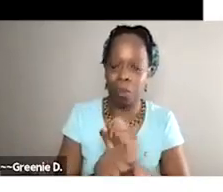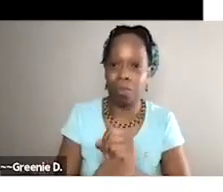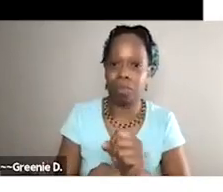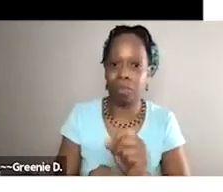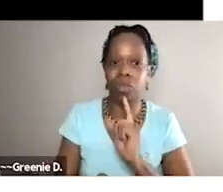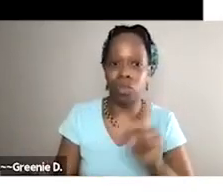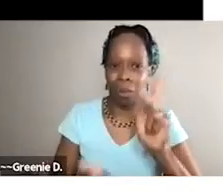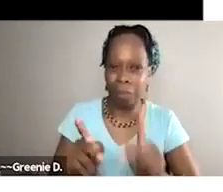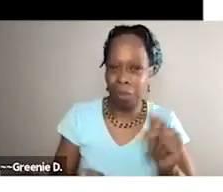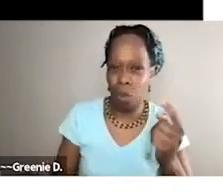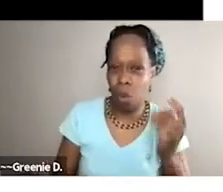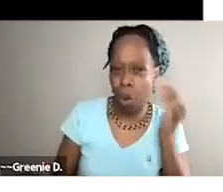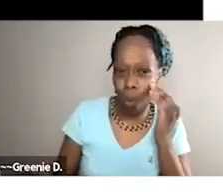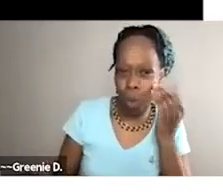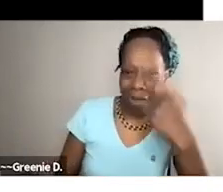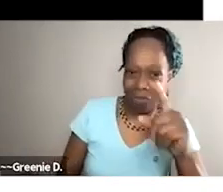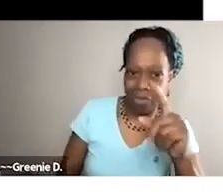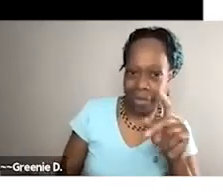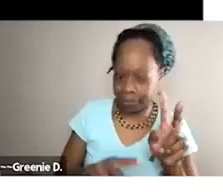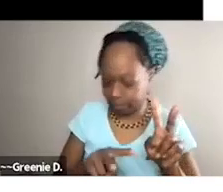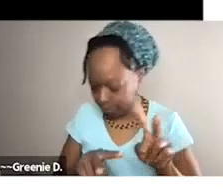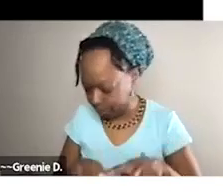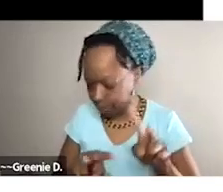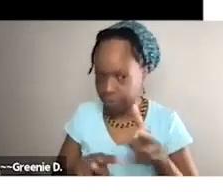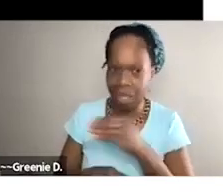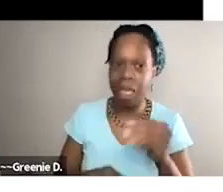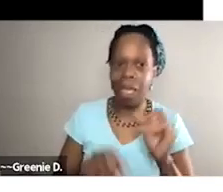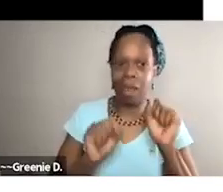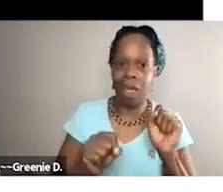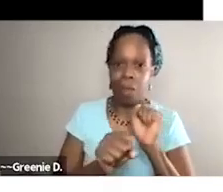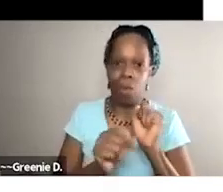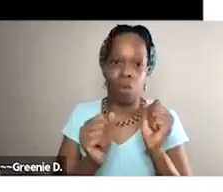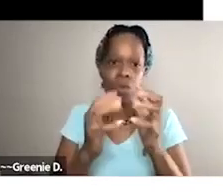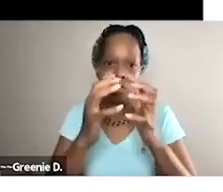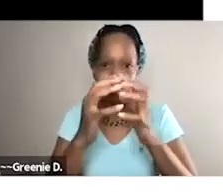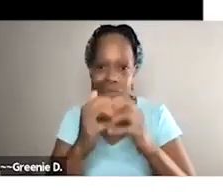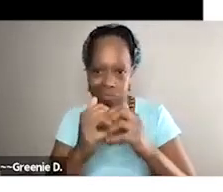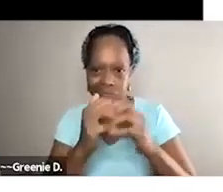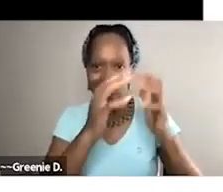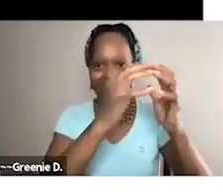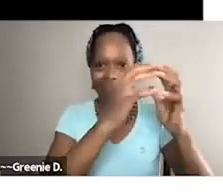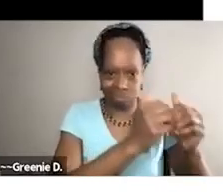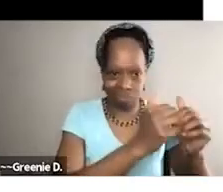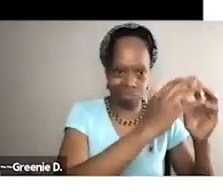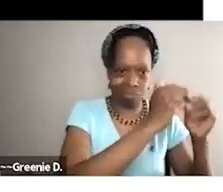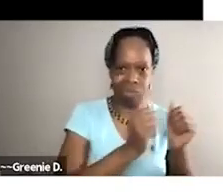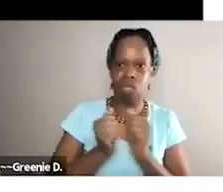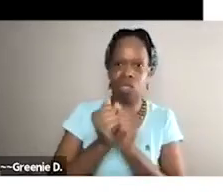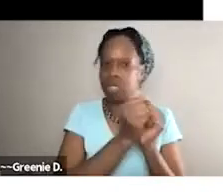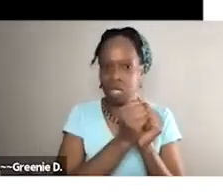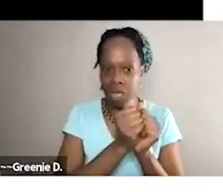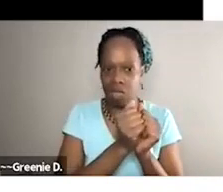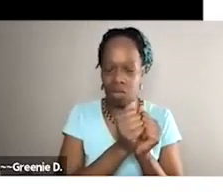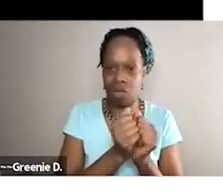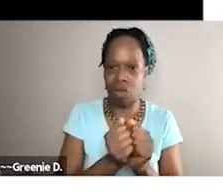together to break down ableist stereotypes and biases and the stigmas that is associated with our society. And so as our